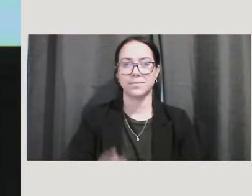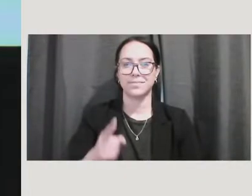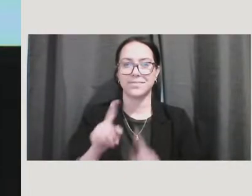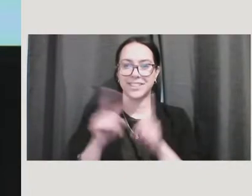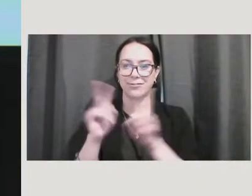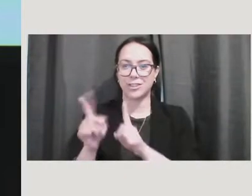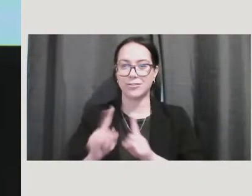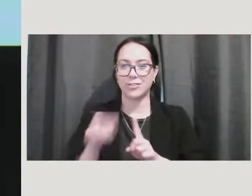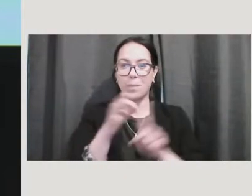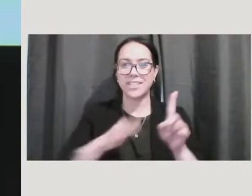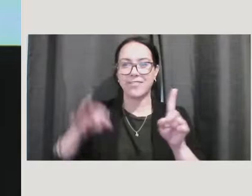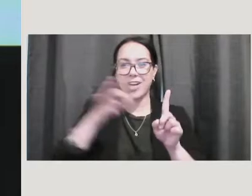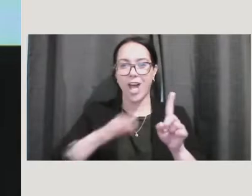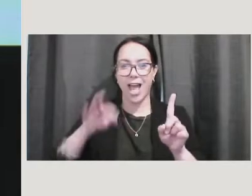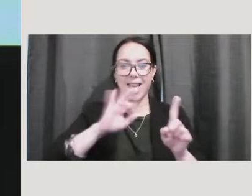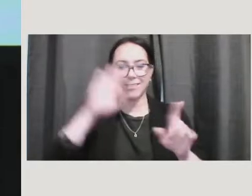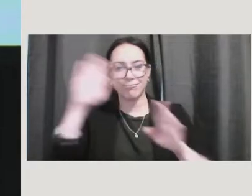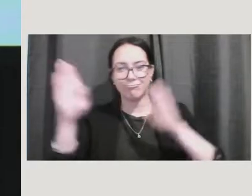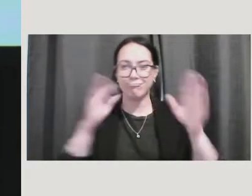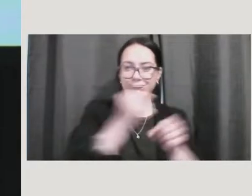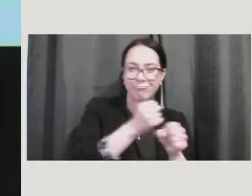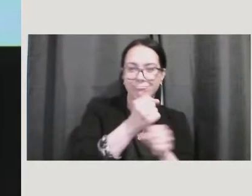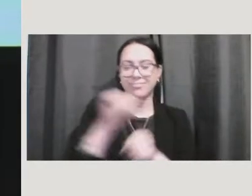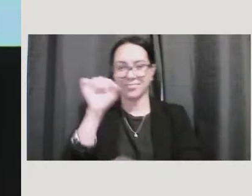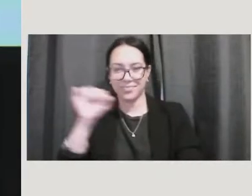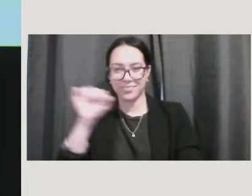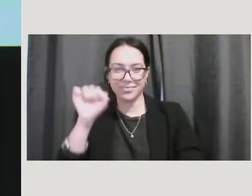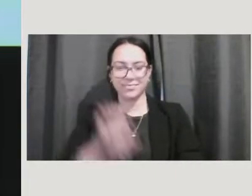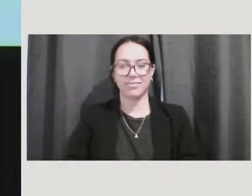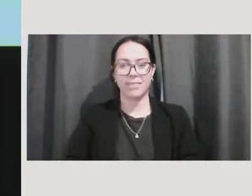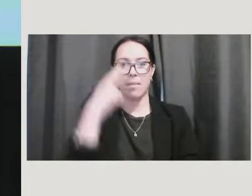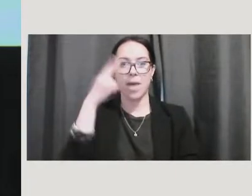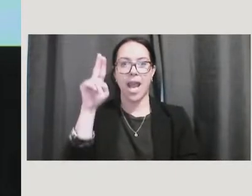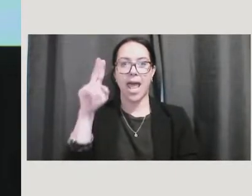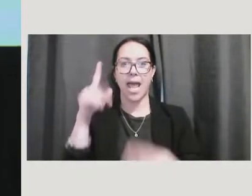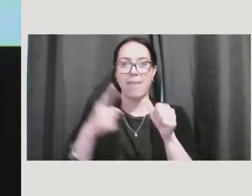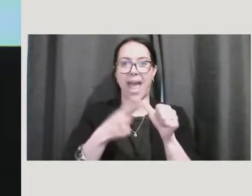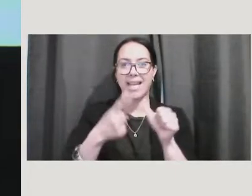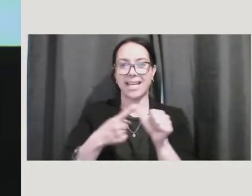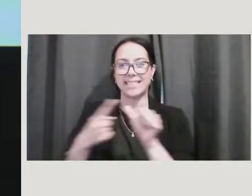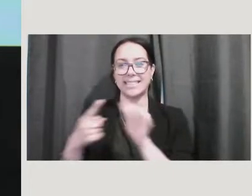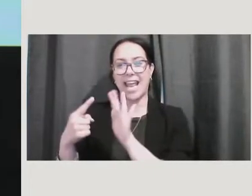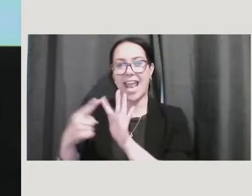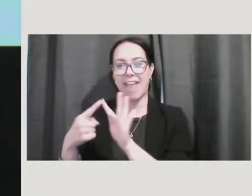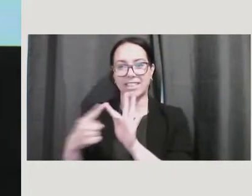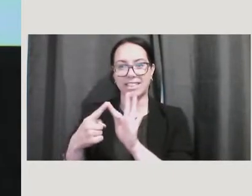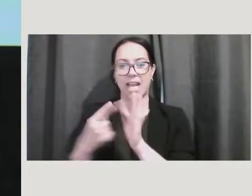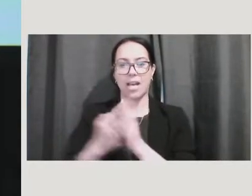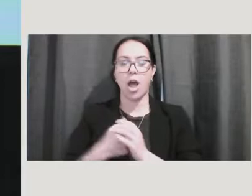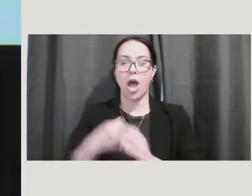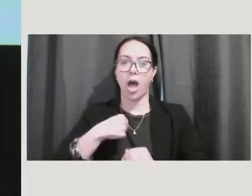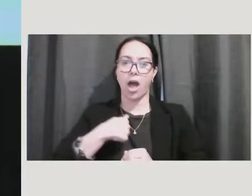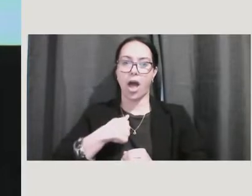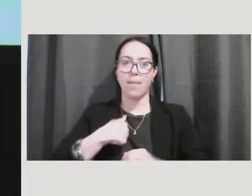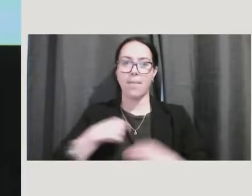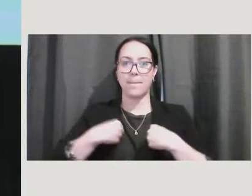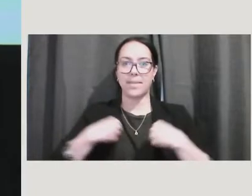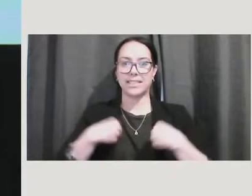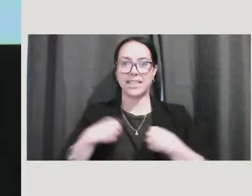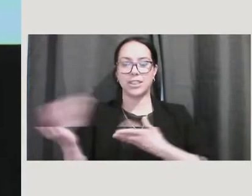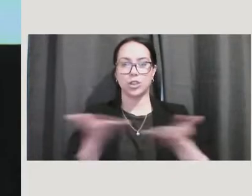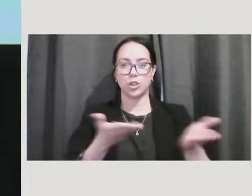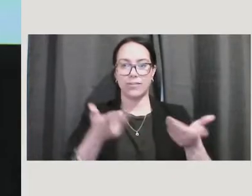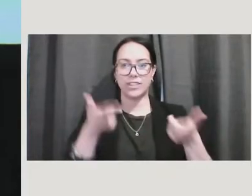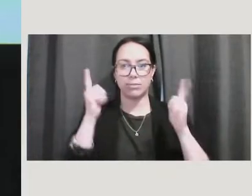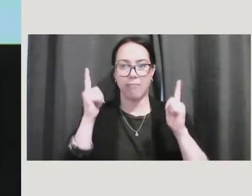hello my name is Angus Everson I work at creative New Zealand I'm the business services manager there